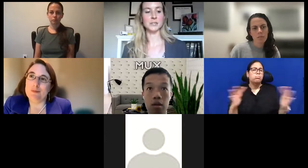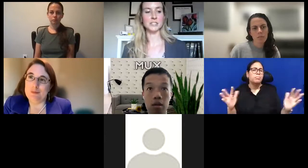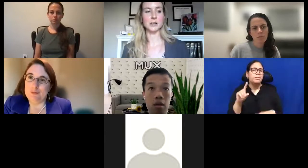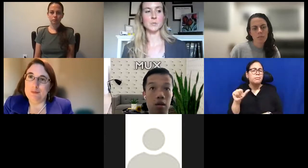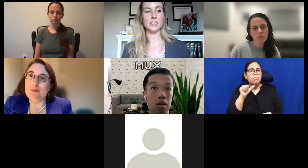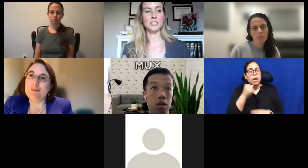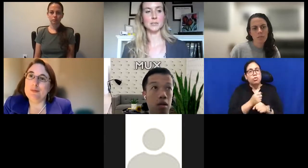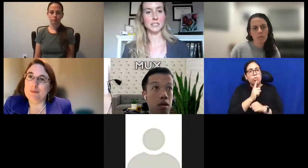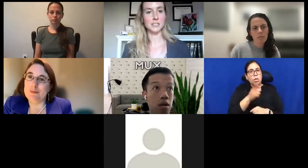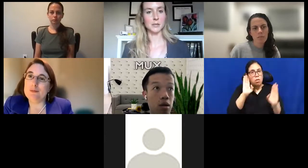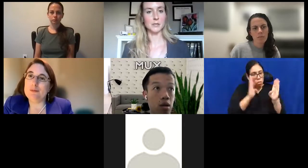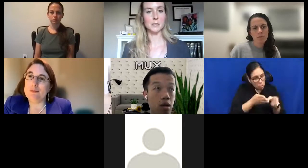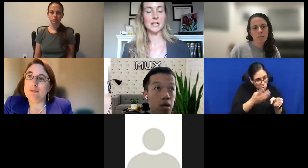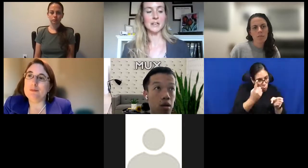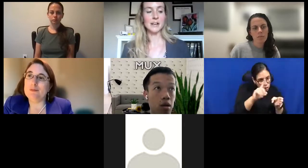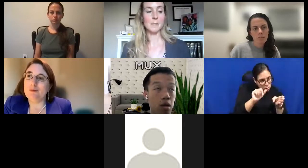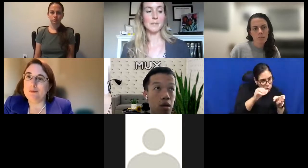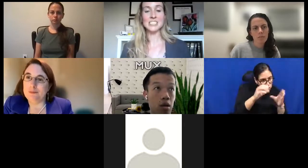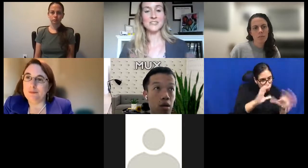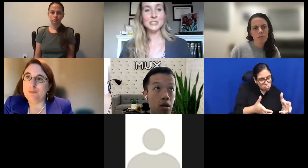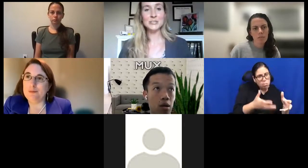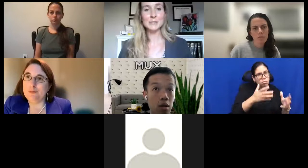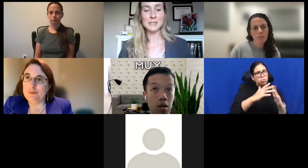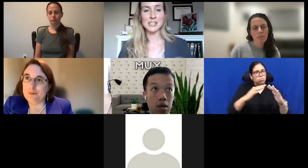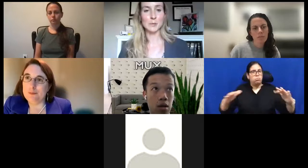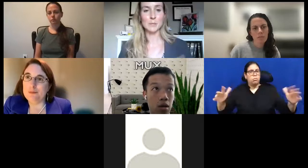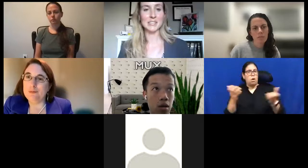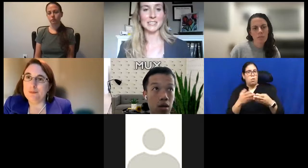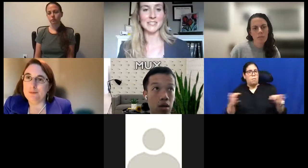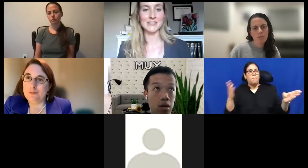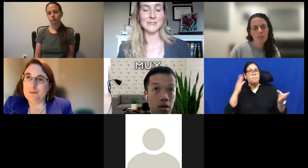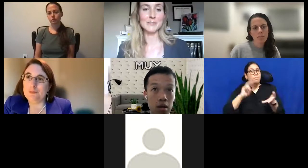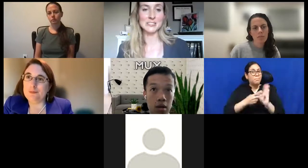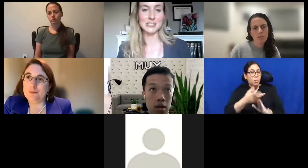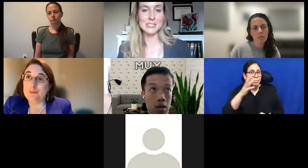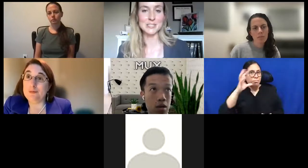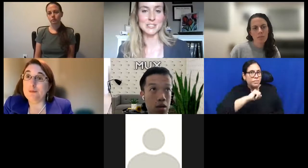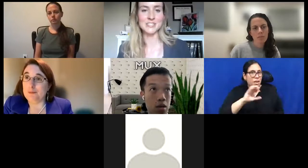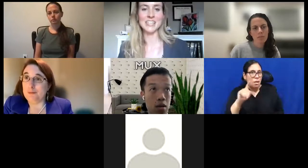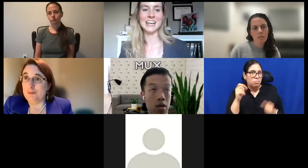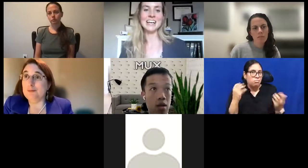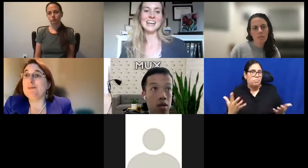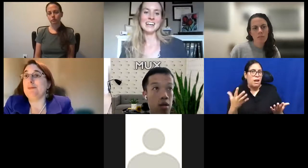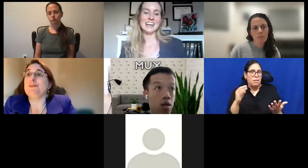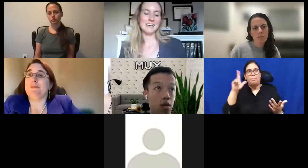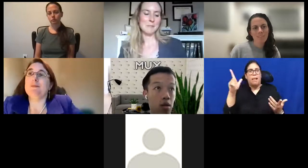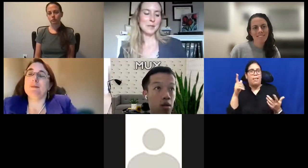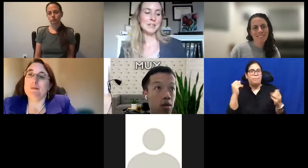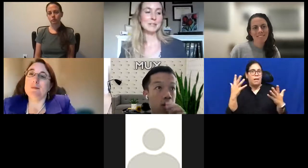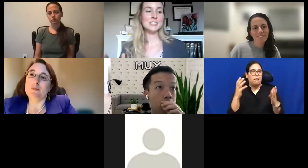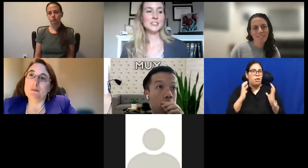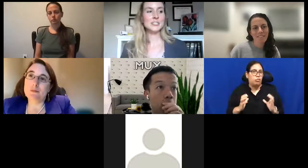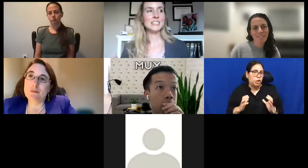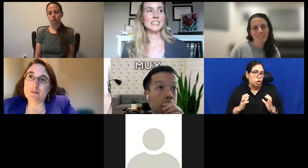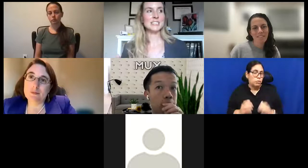not just focusing on one disability subgroup, because for you, you'd be missing out on millions of potential customers if you do that.